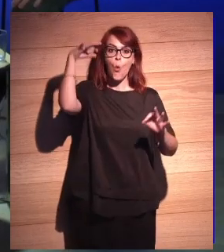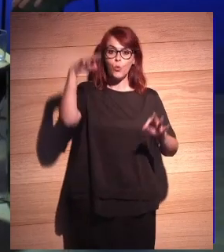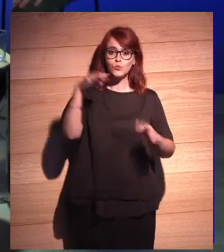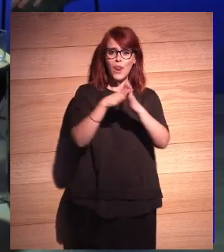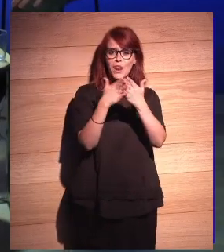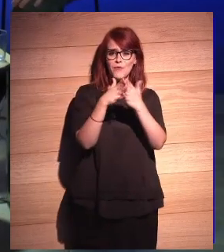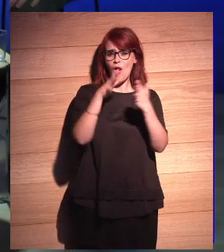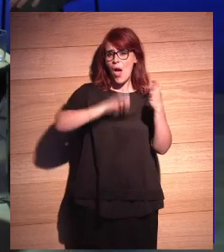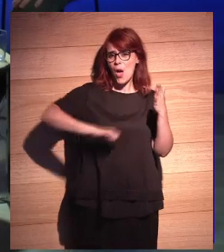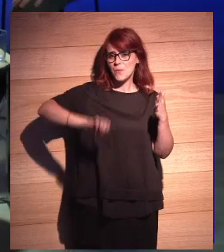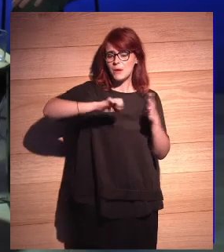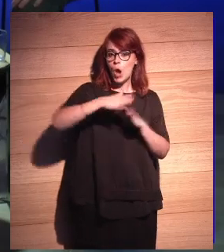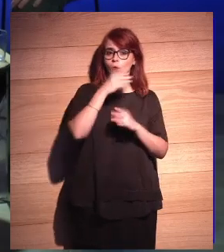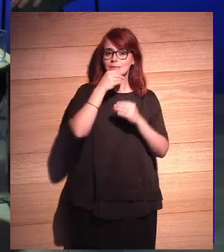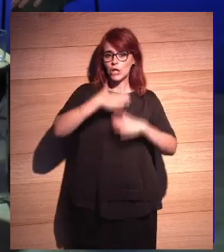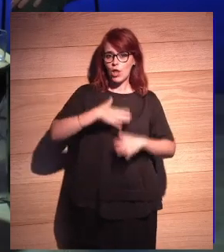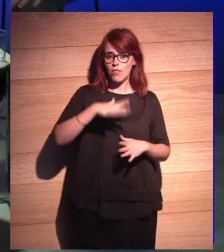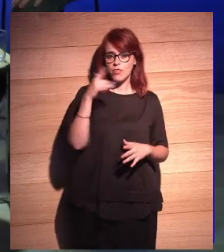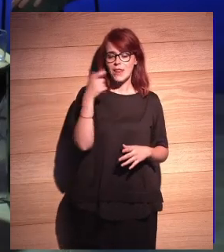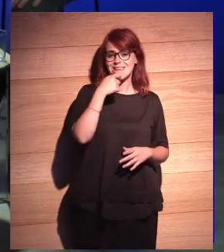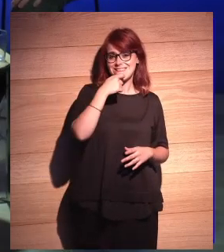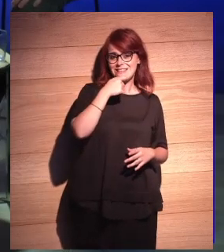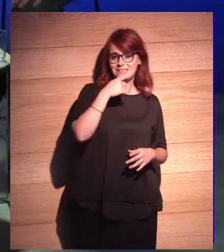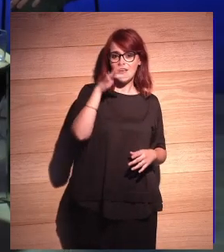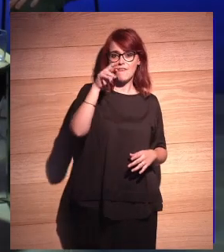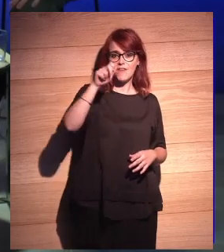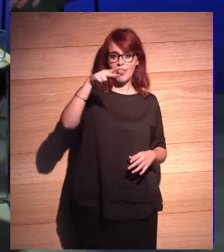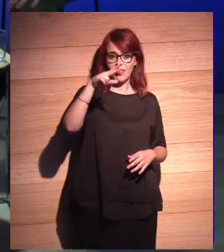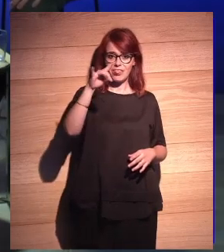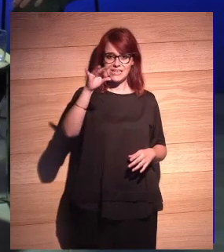was remembering a wonderful